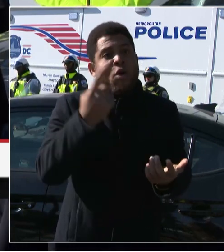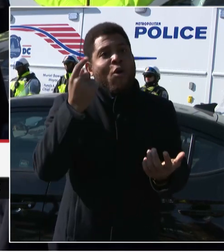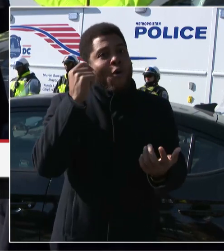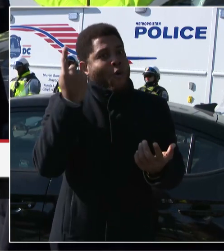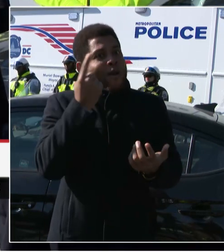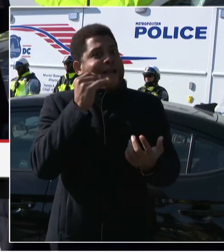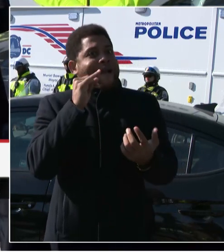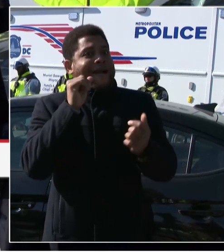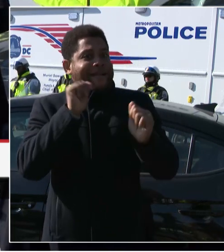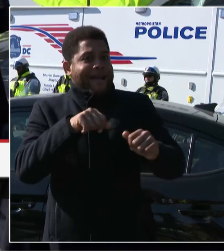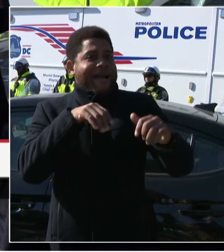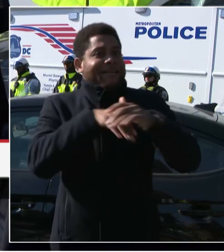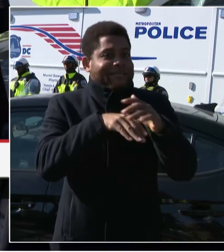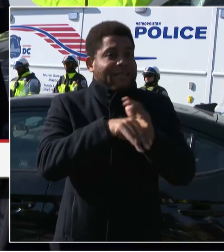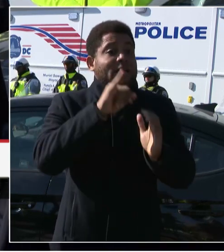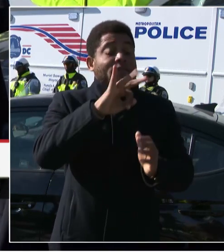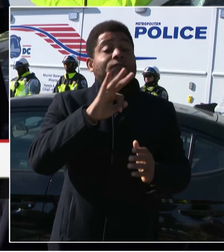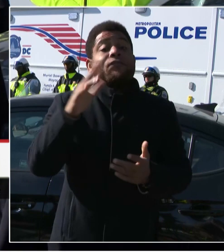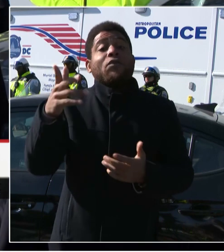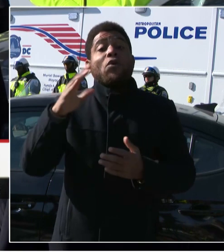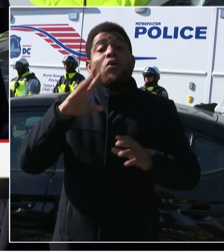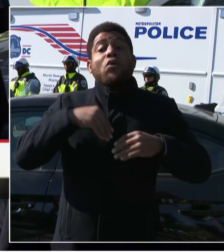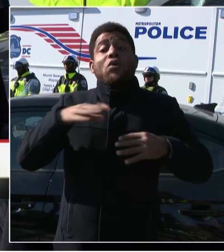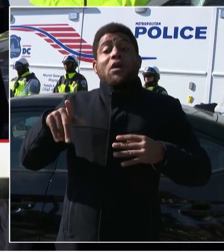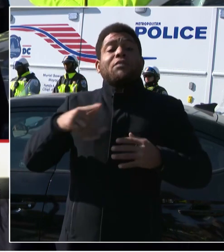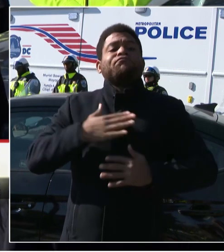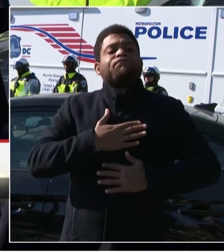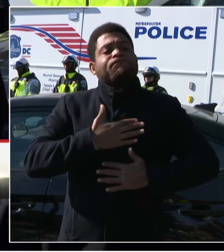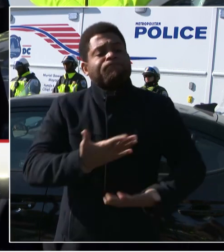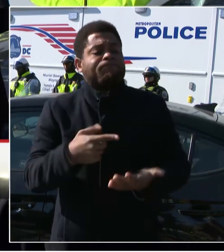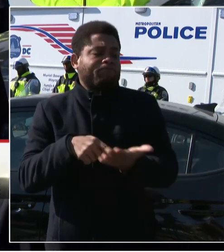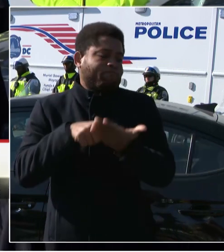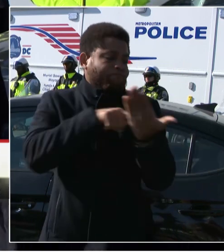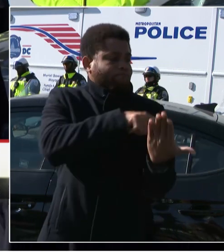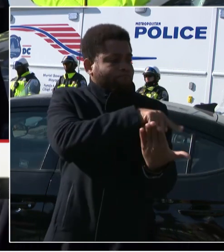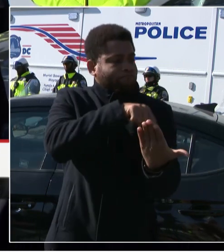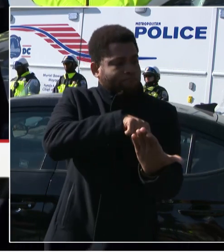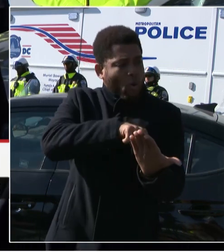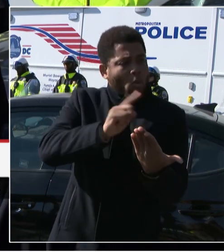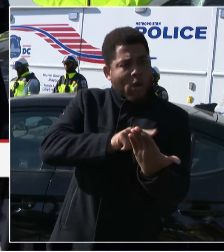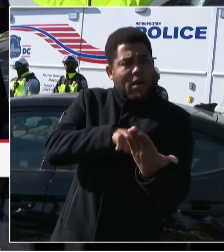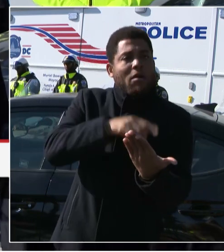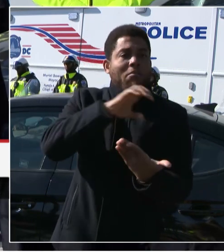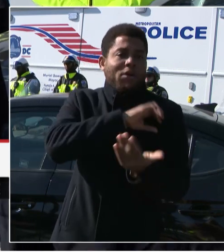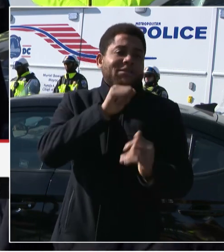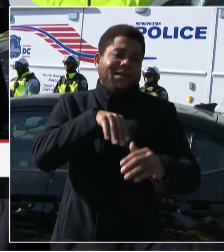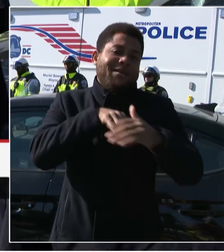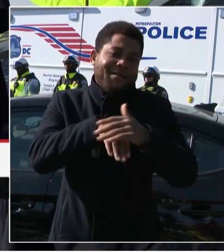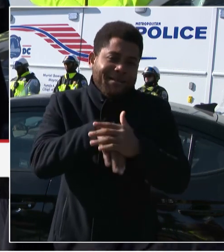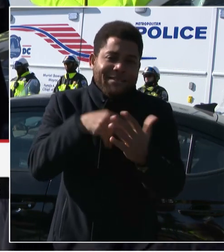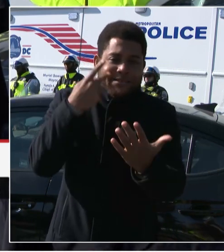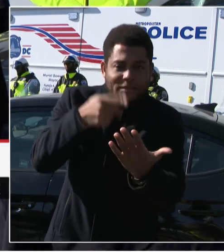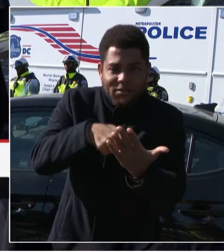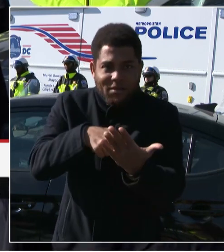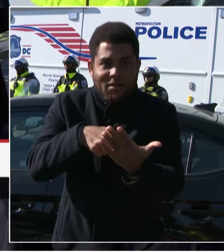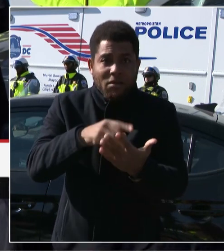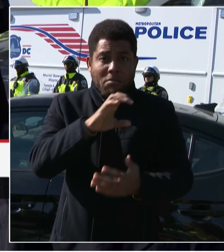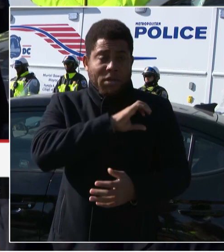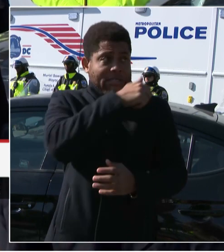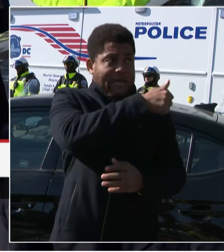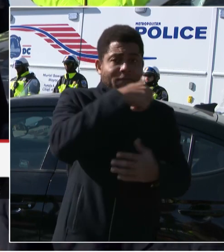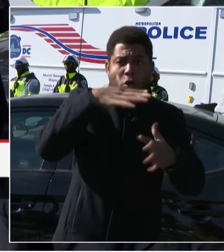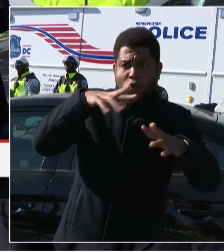the device, and the residents will have to provide responding officers with the real-time location of the tracking device.